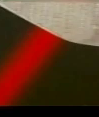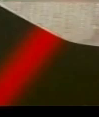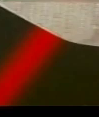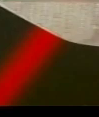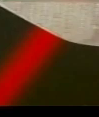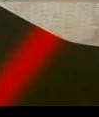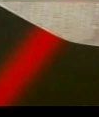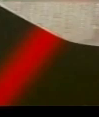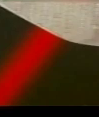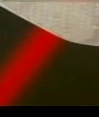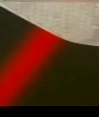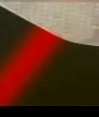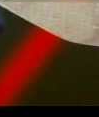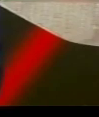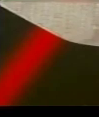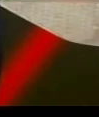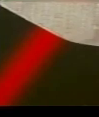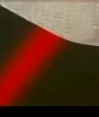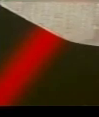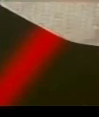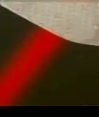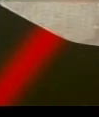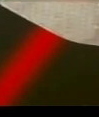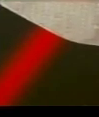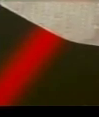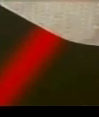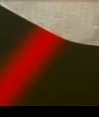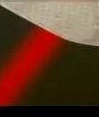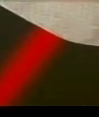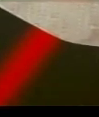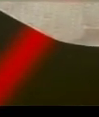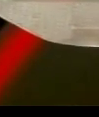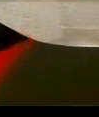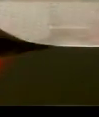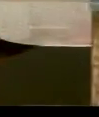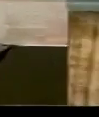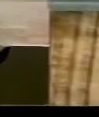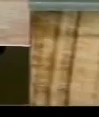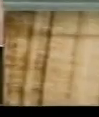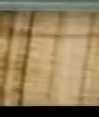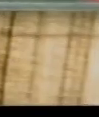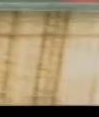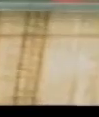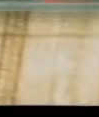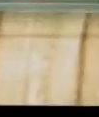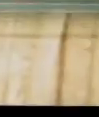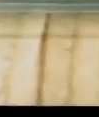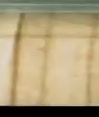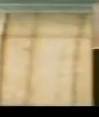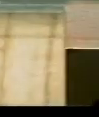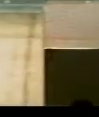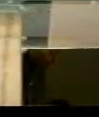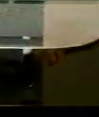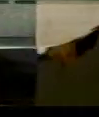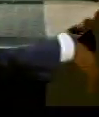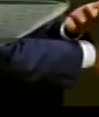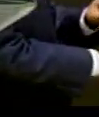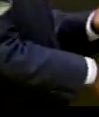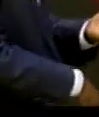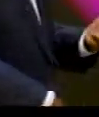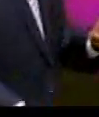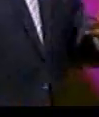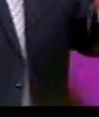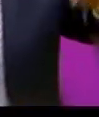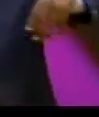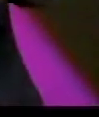old action, old behavior will come up again. But when you slow down and you ask the Lord, what shall I do at